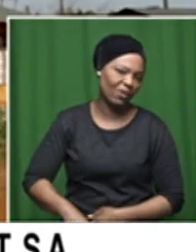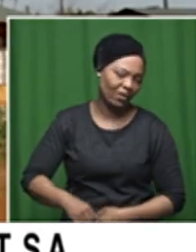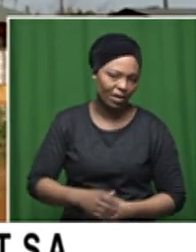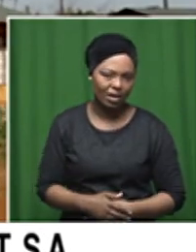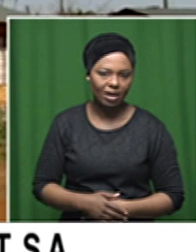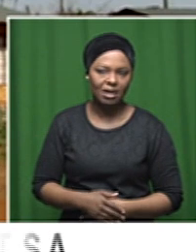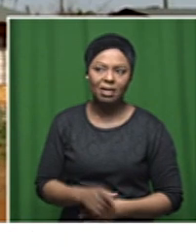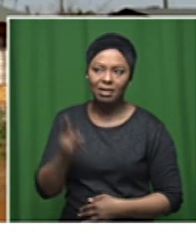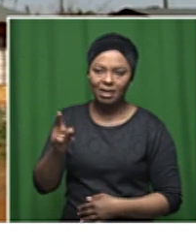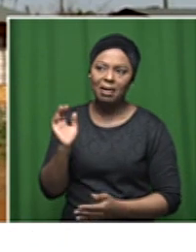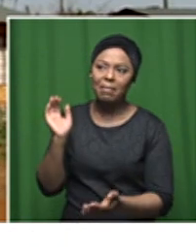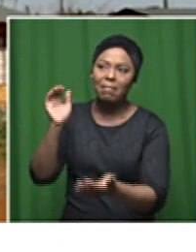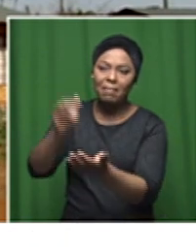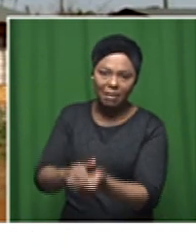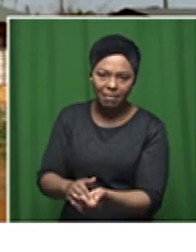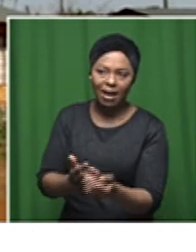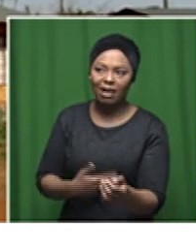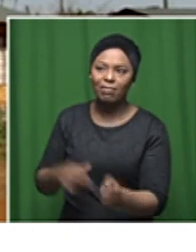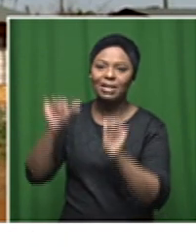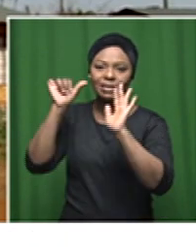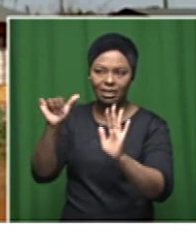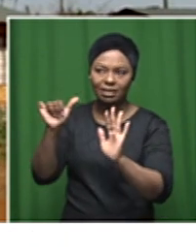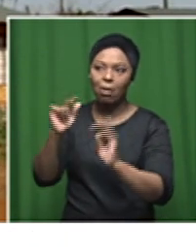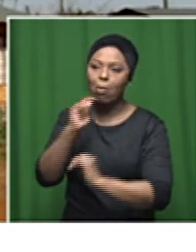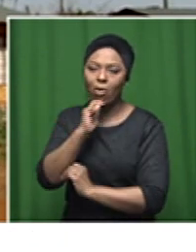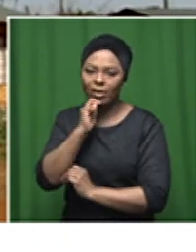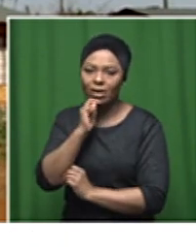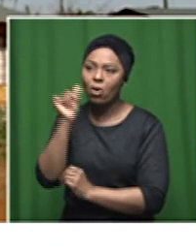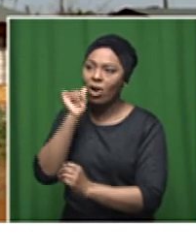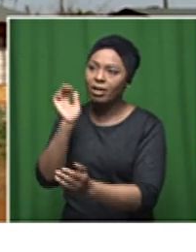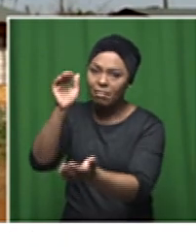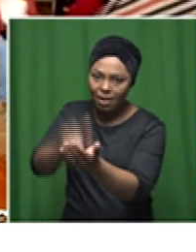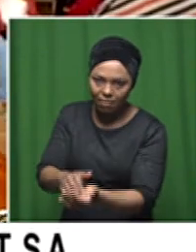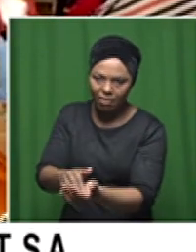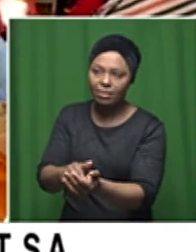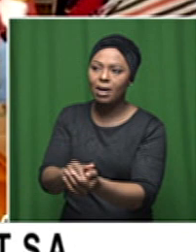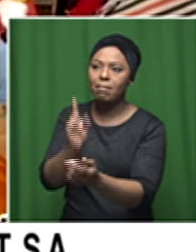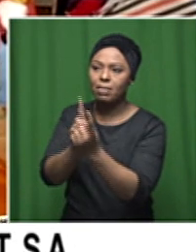p.m. due to long queues. When you are finally helped, you are told that there is no medication.